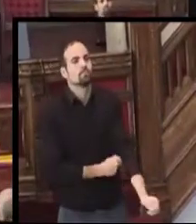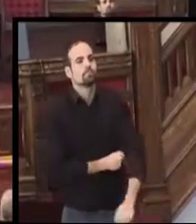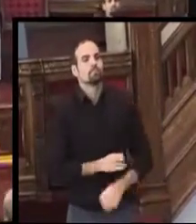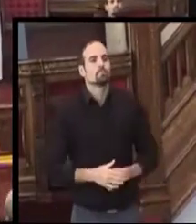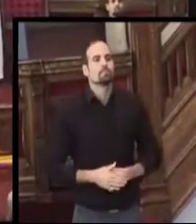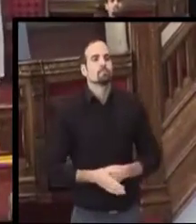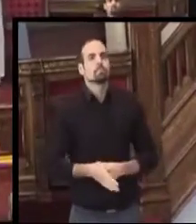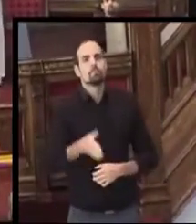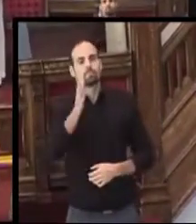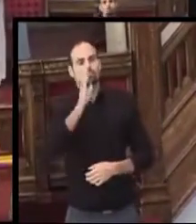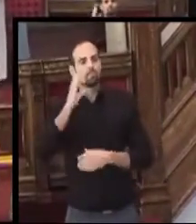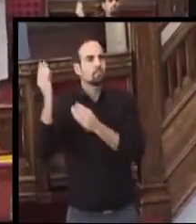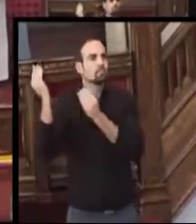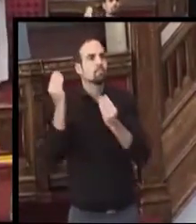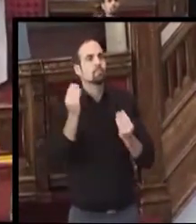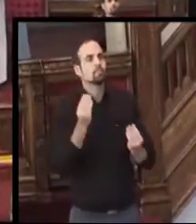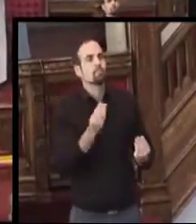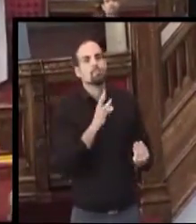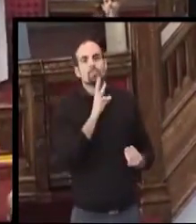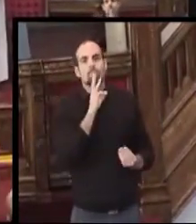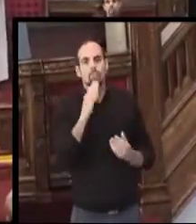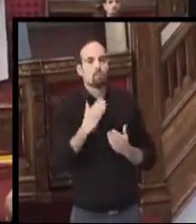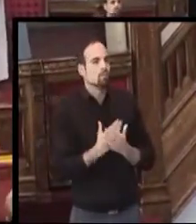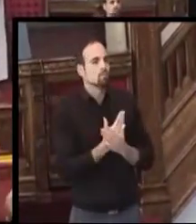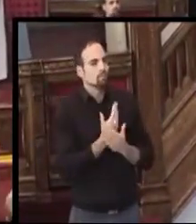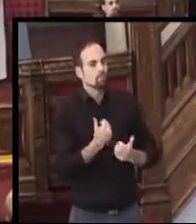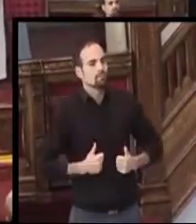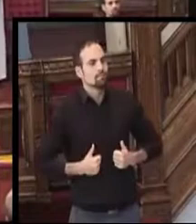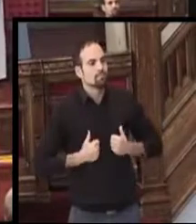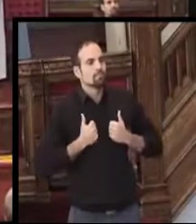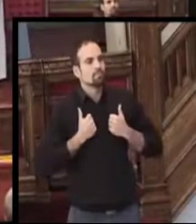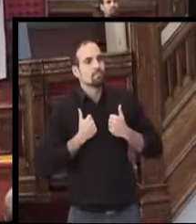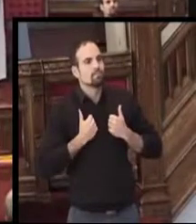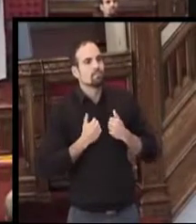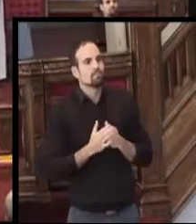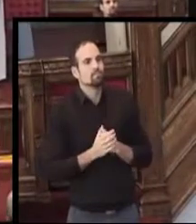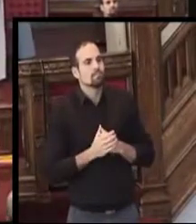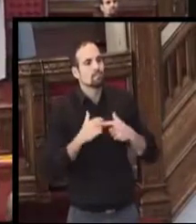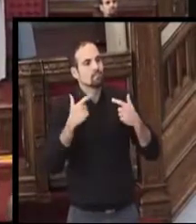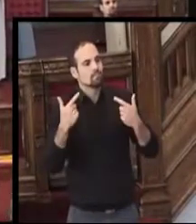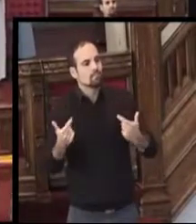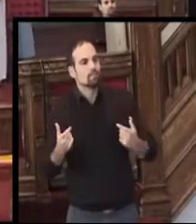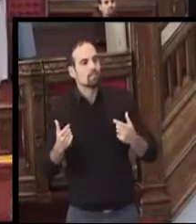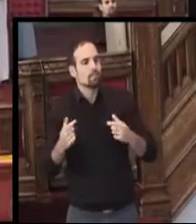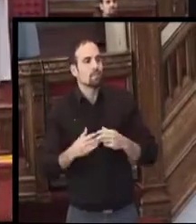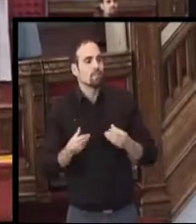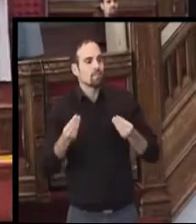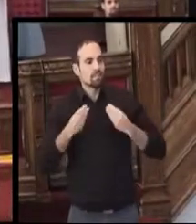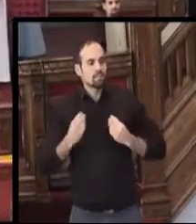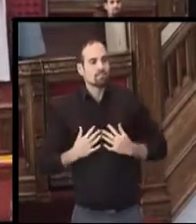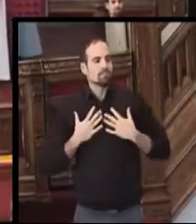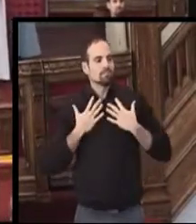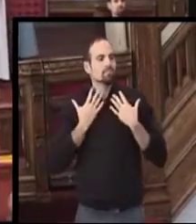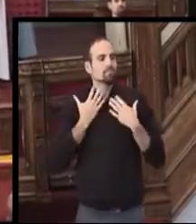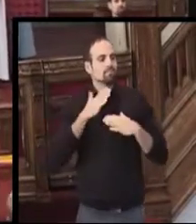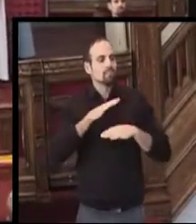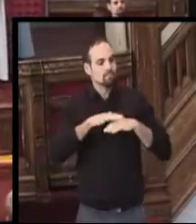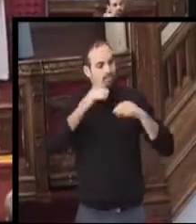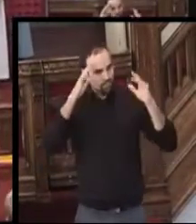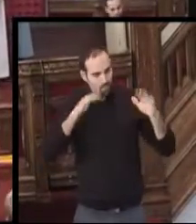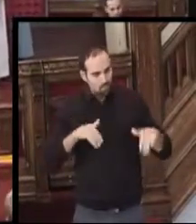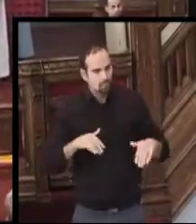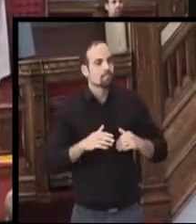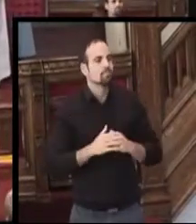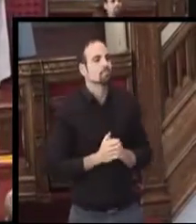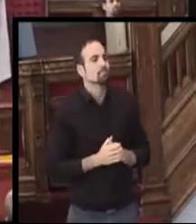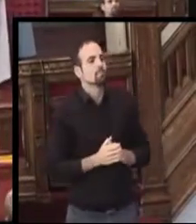God gives us the waters of new life. To give us hope when our lives run dry. To give us